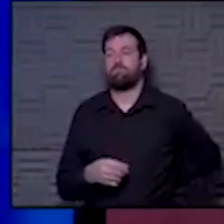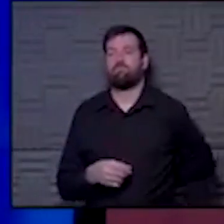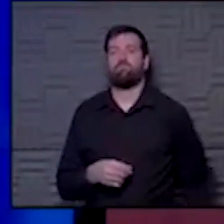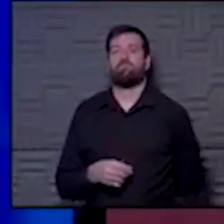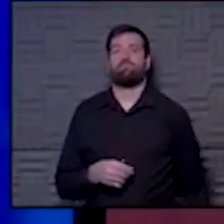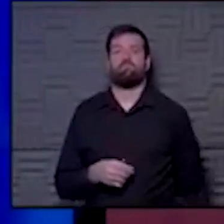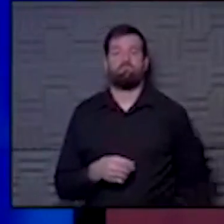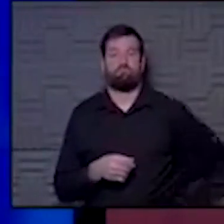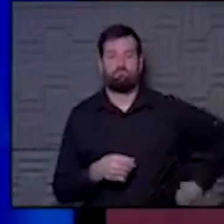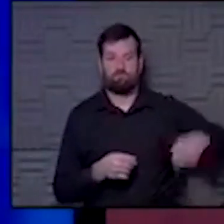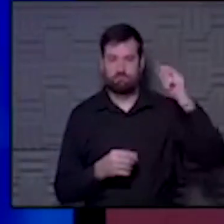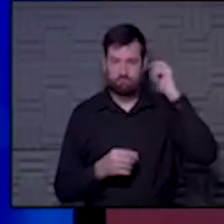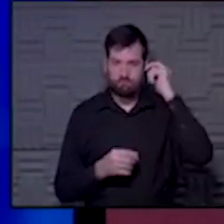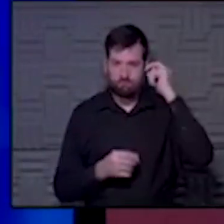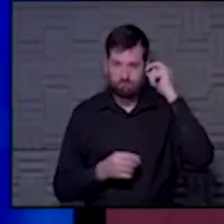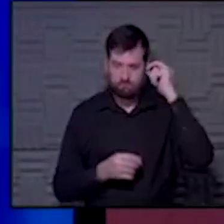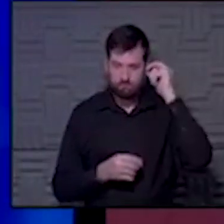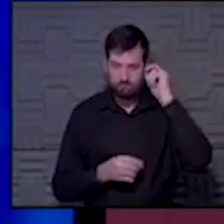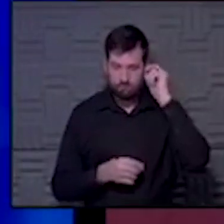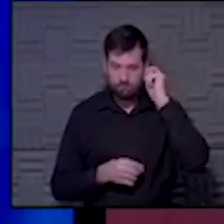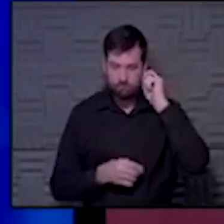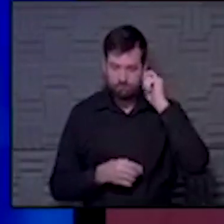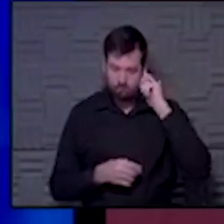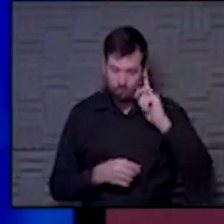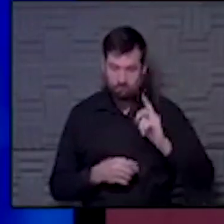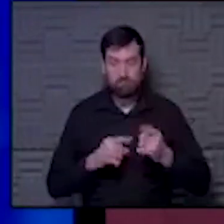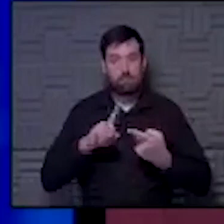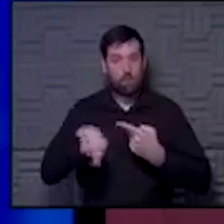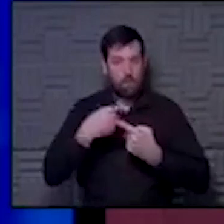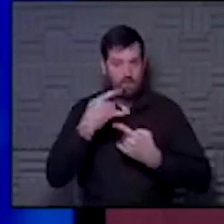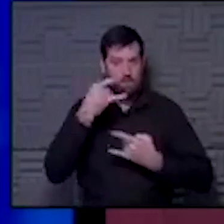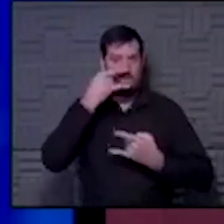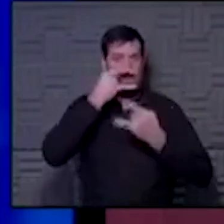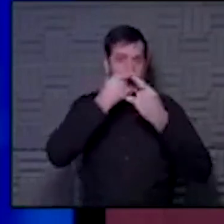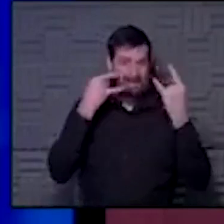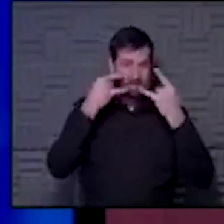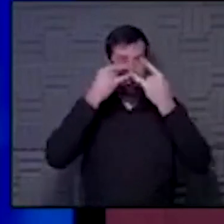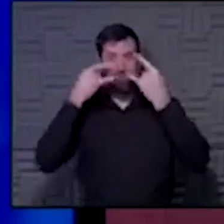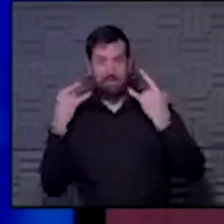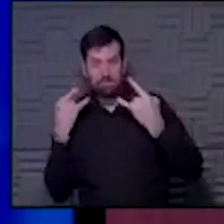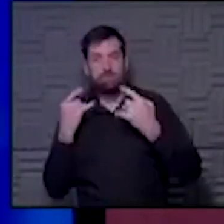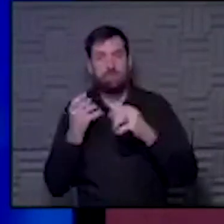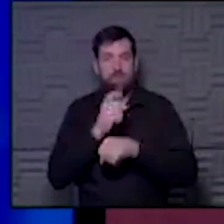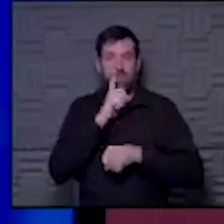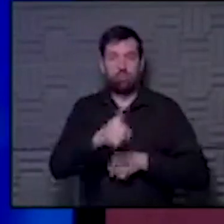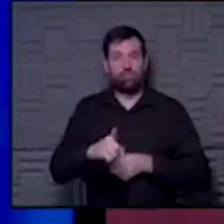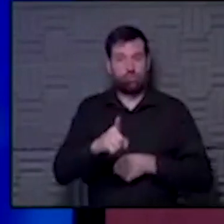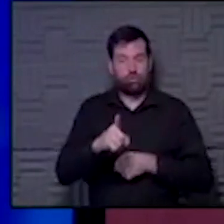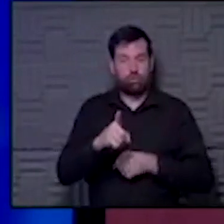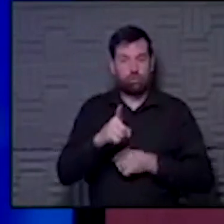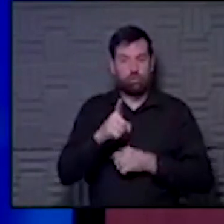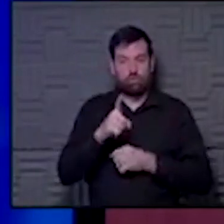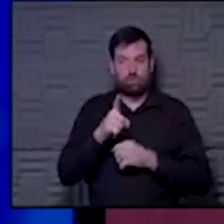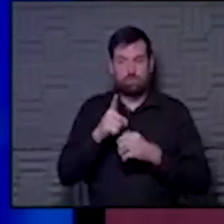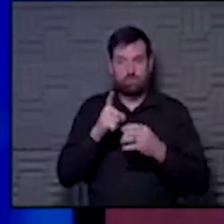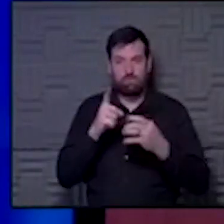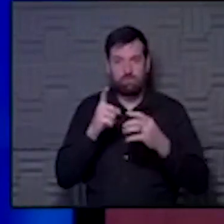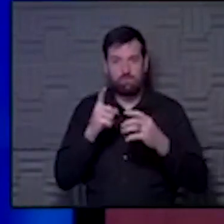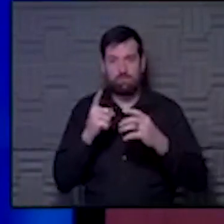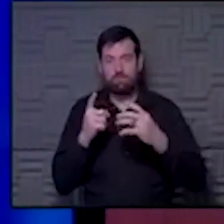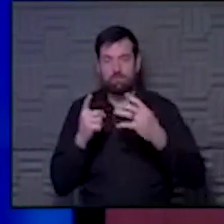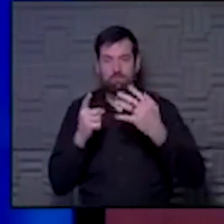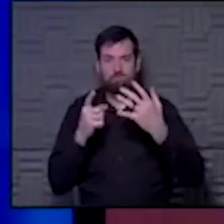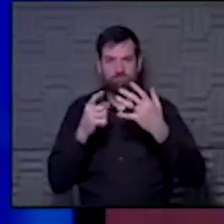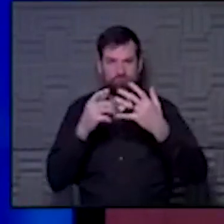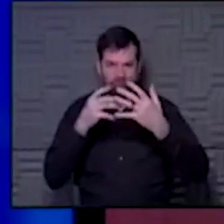Just be careful. One thing I would say is when you have a mask over a mask, make sure you don't distort the architecture of the mask such as you've created